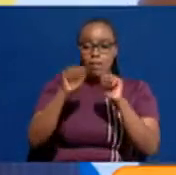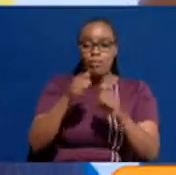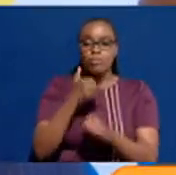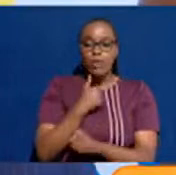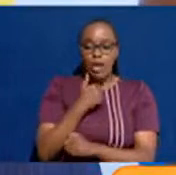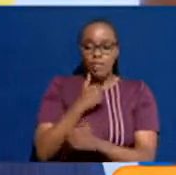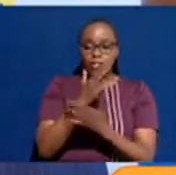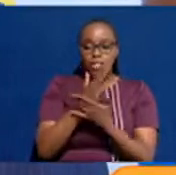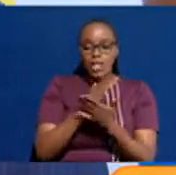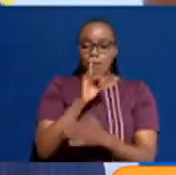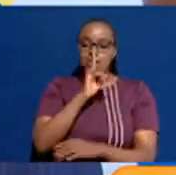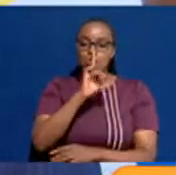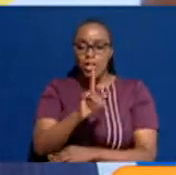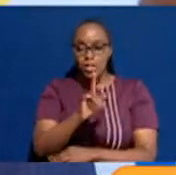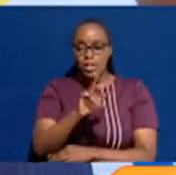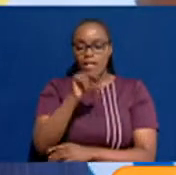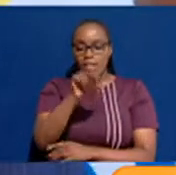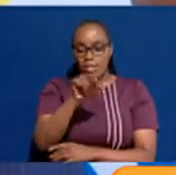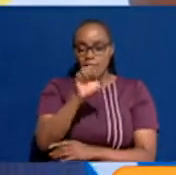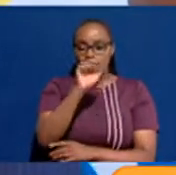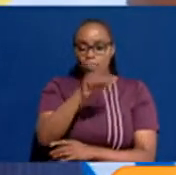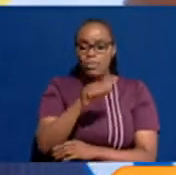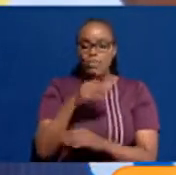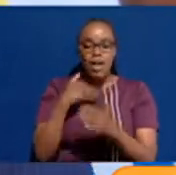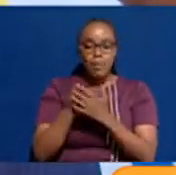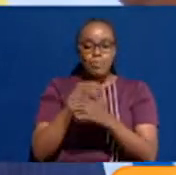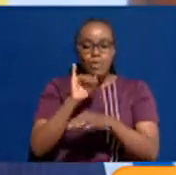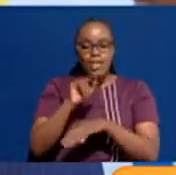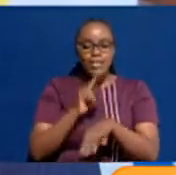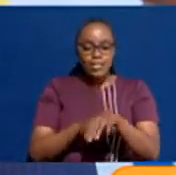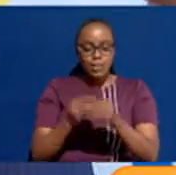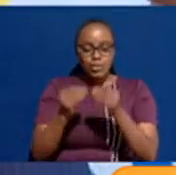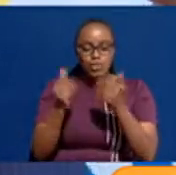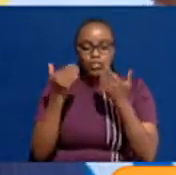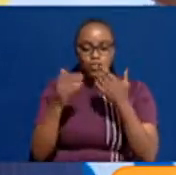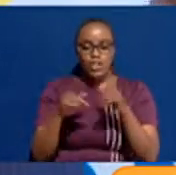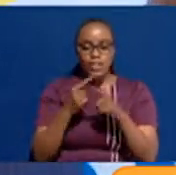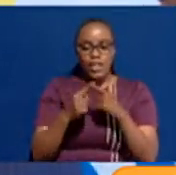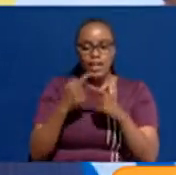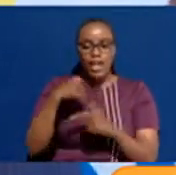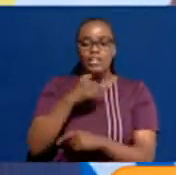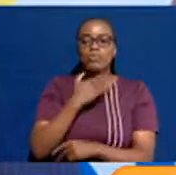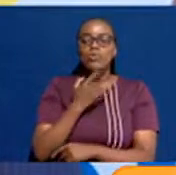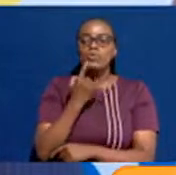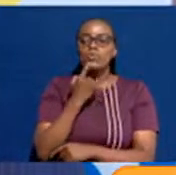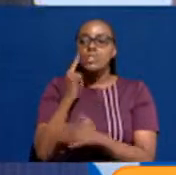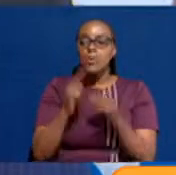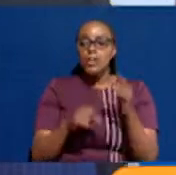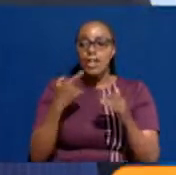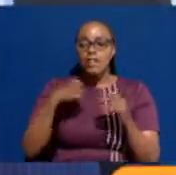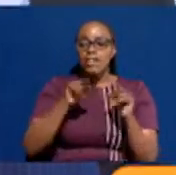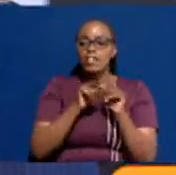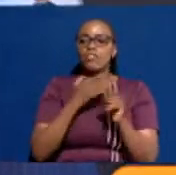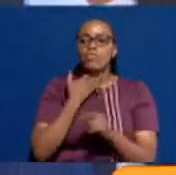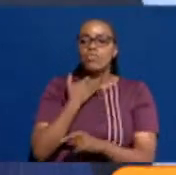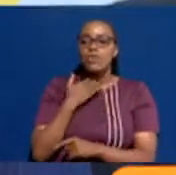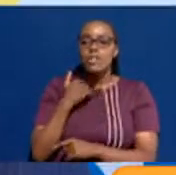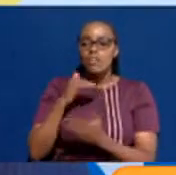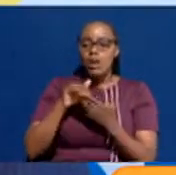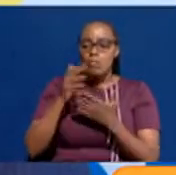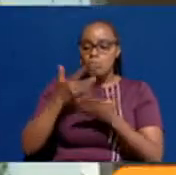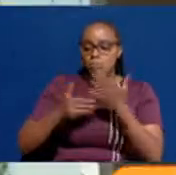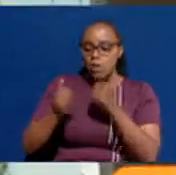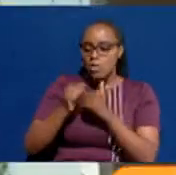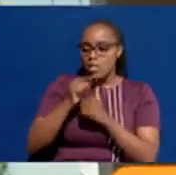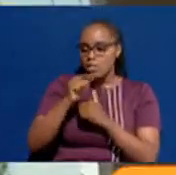some assurance of having them back. But until that is settled, then we'll want to say that we desire that we have more engagement